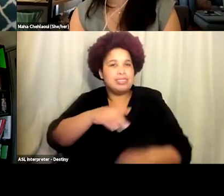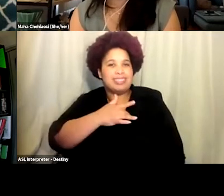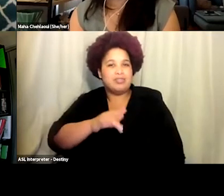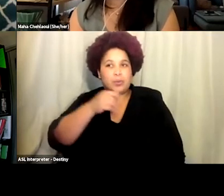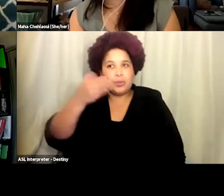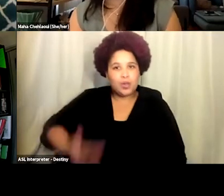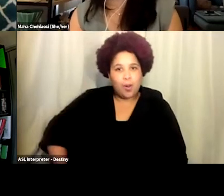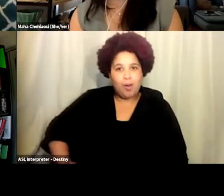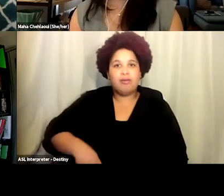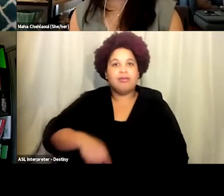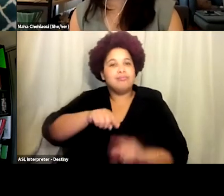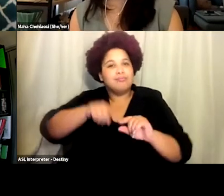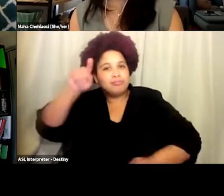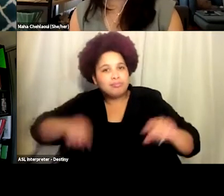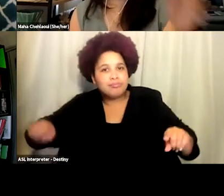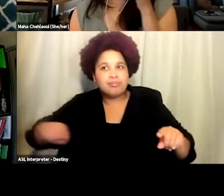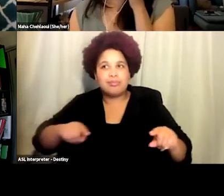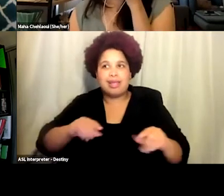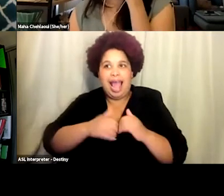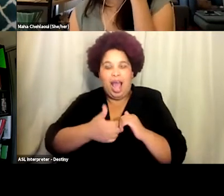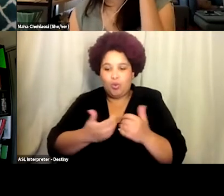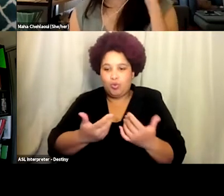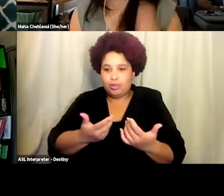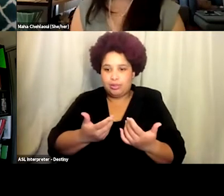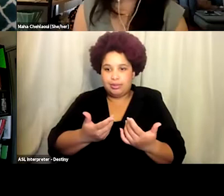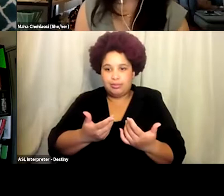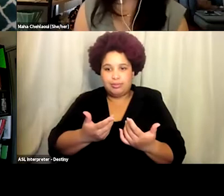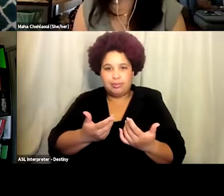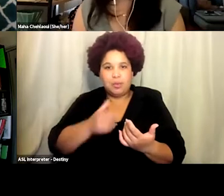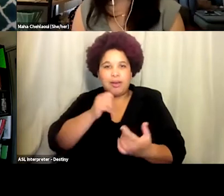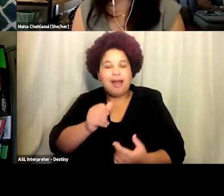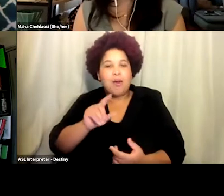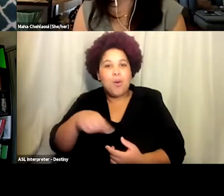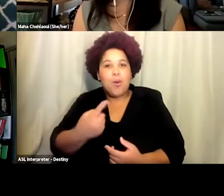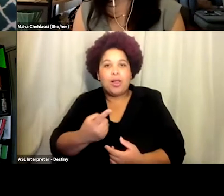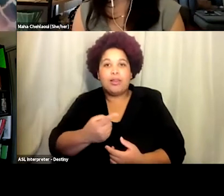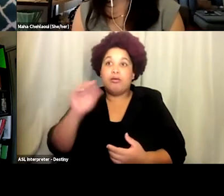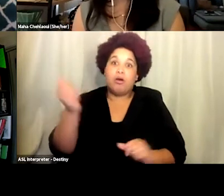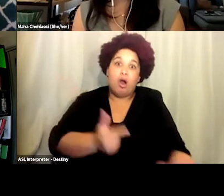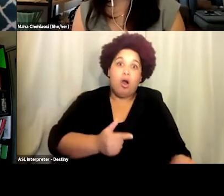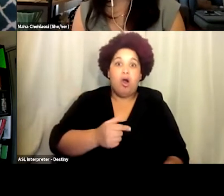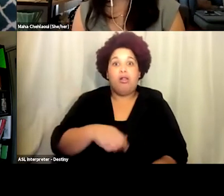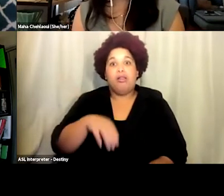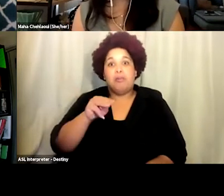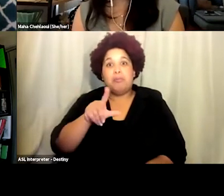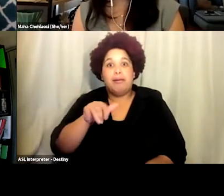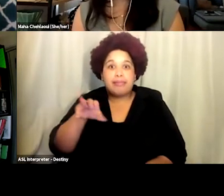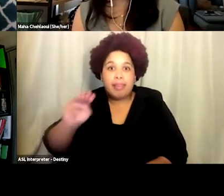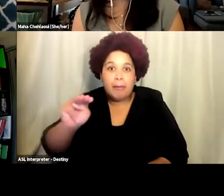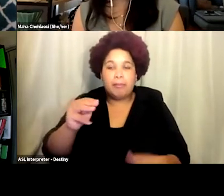and how different and how new, you know, how this, you know, we're not just either all Muslim or not, you know, it's like, we're